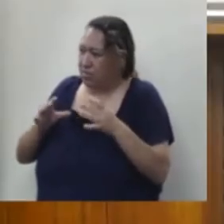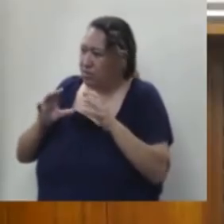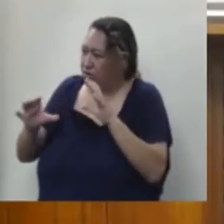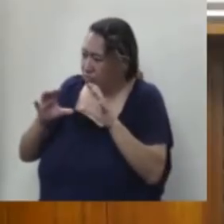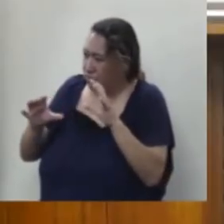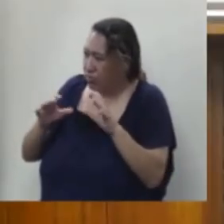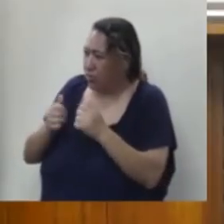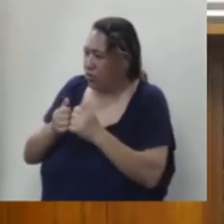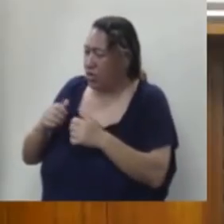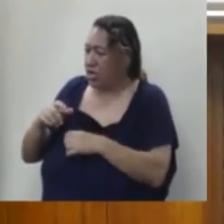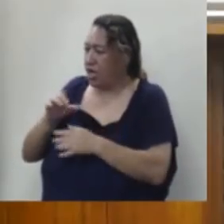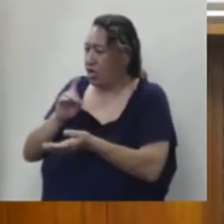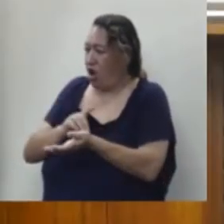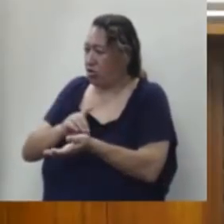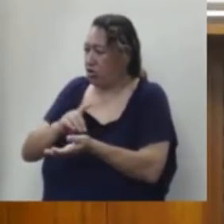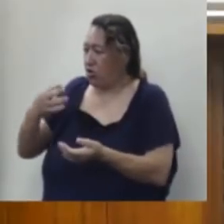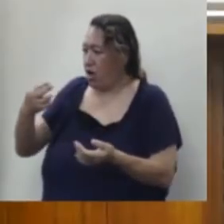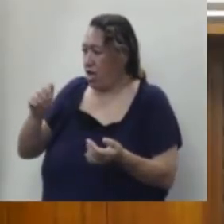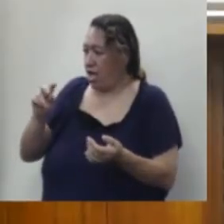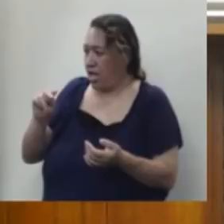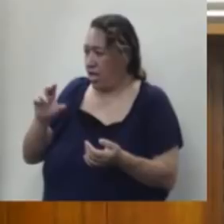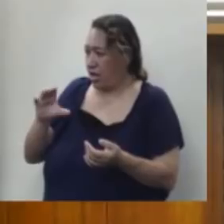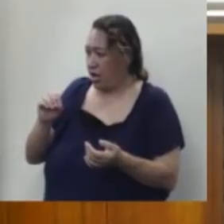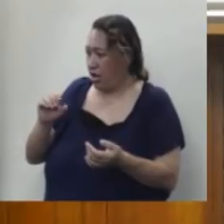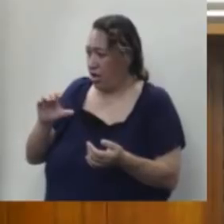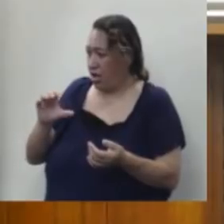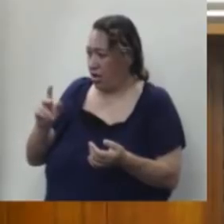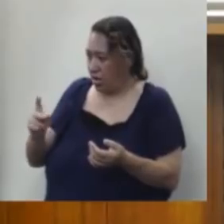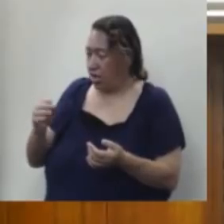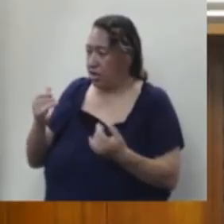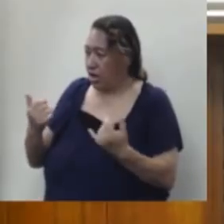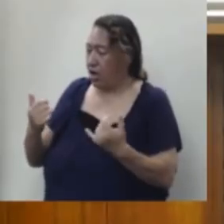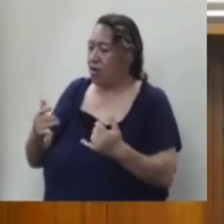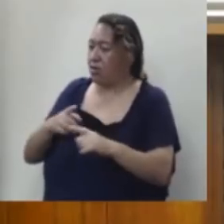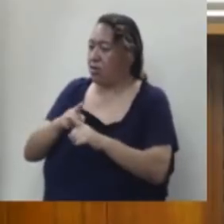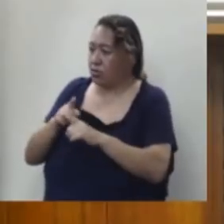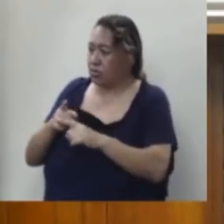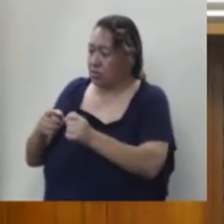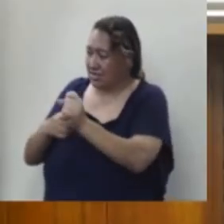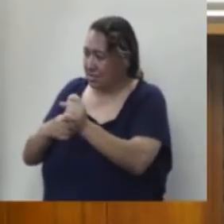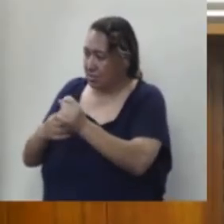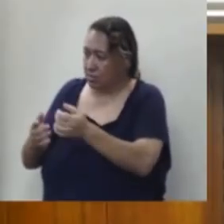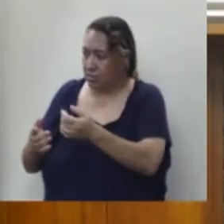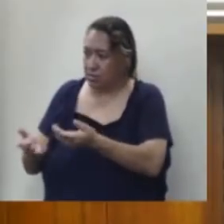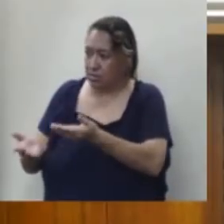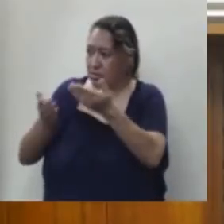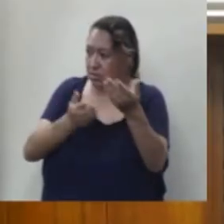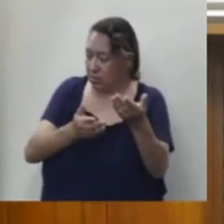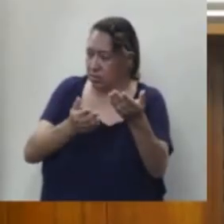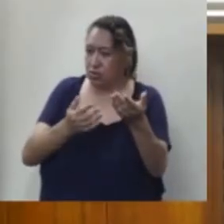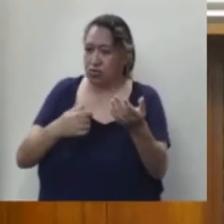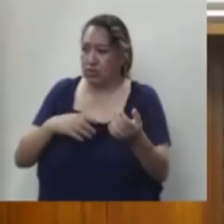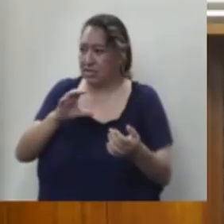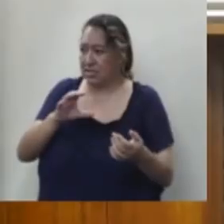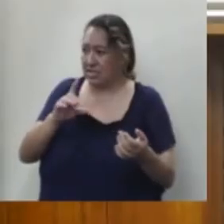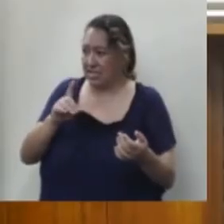with the help, of course, of these specimens being brought to the Atlanta CDC. And so that I'm aware of. In regards